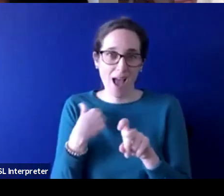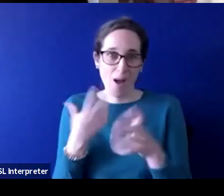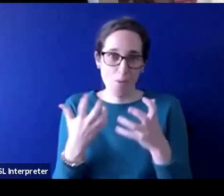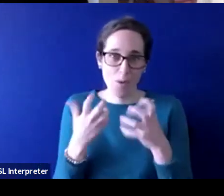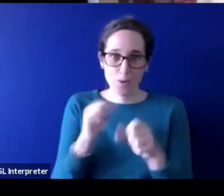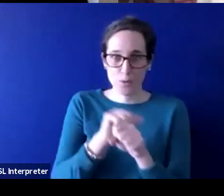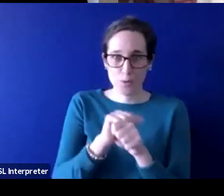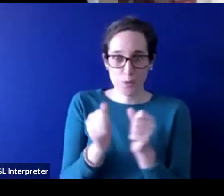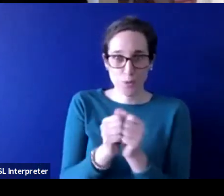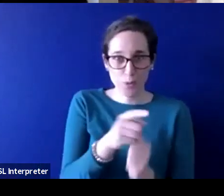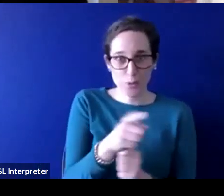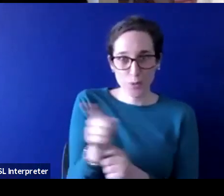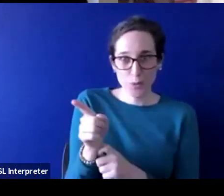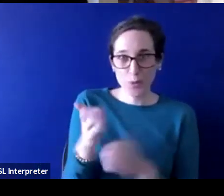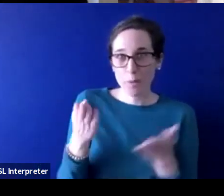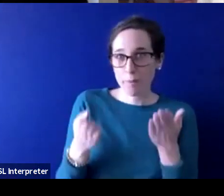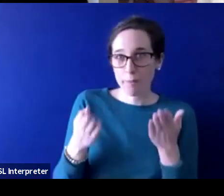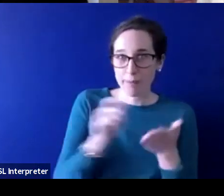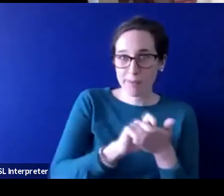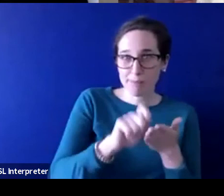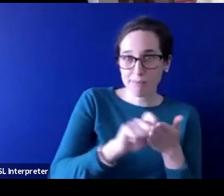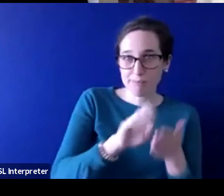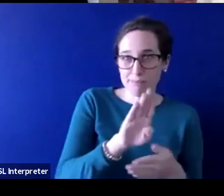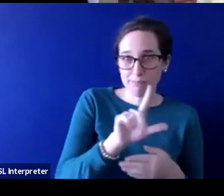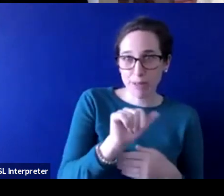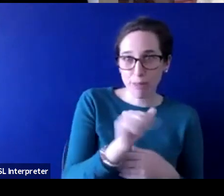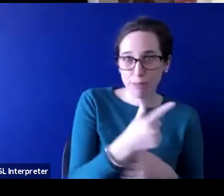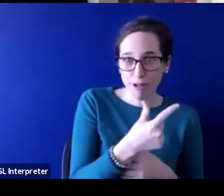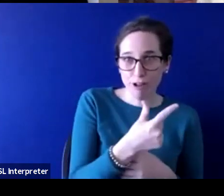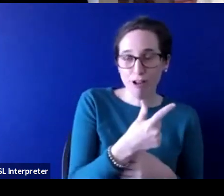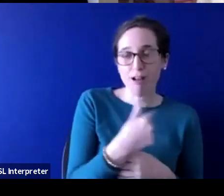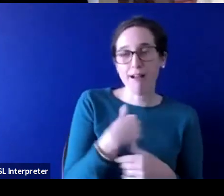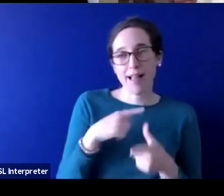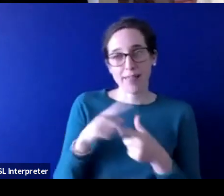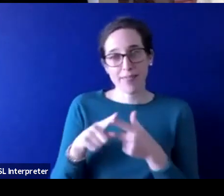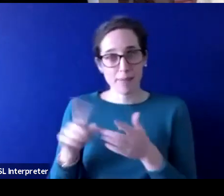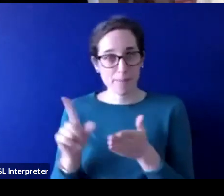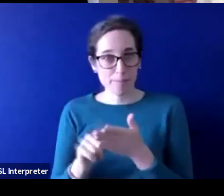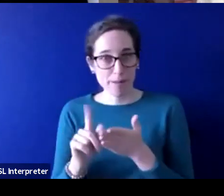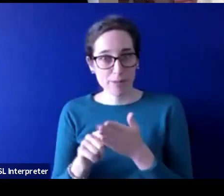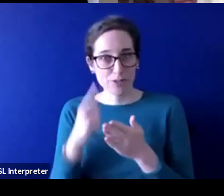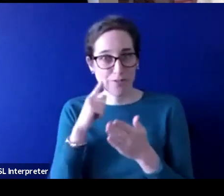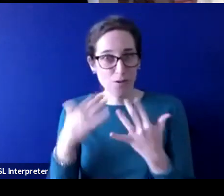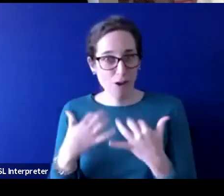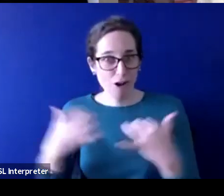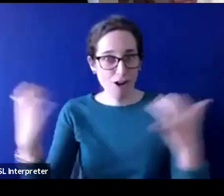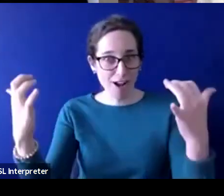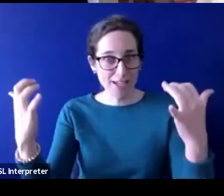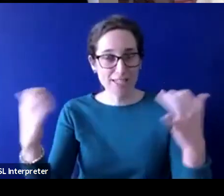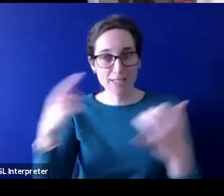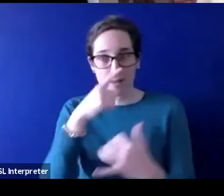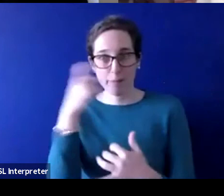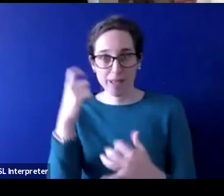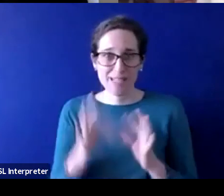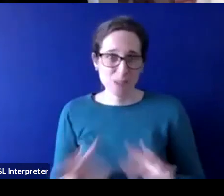a blog post or a written position on these questions and publish that for our audience, because they are absolutely